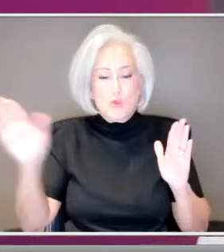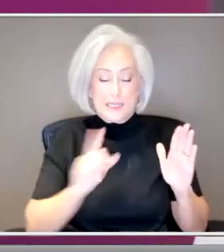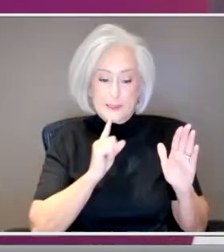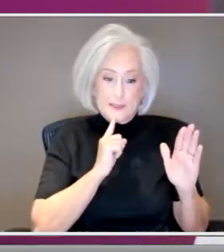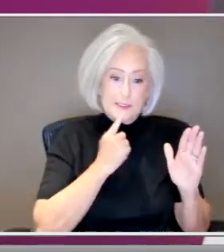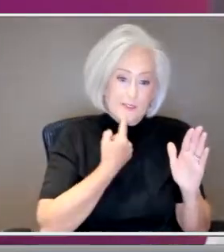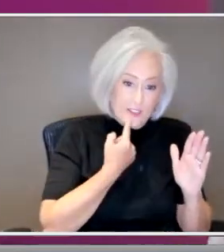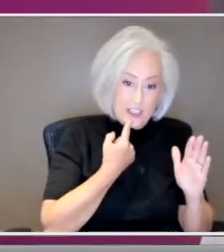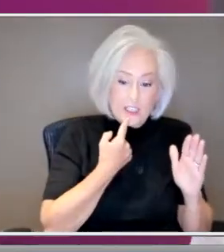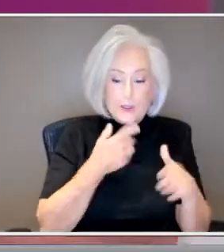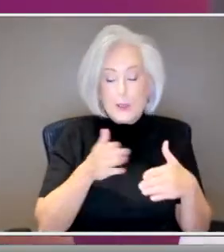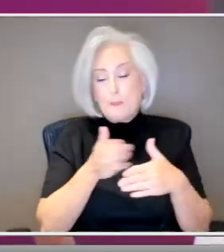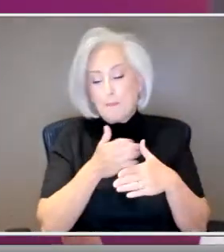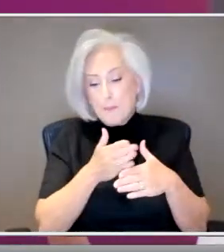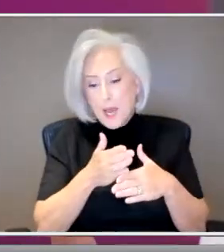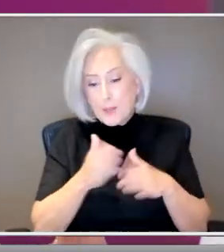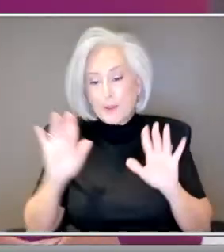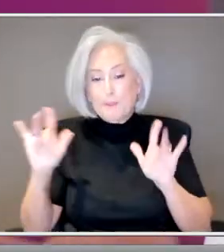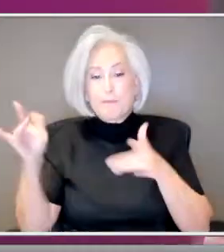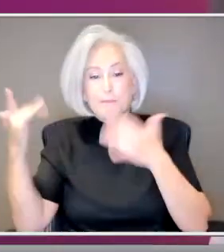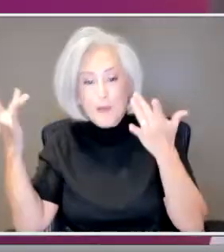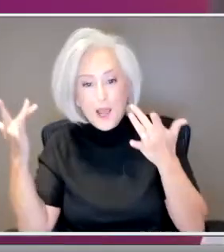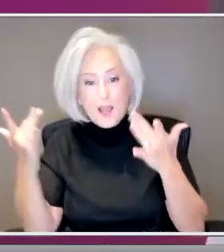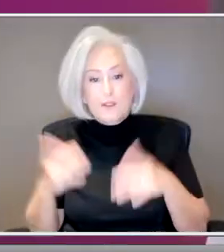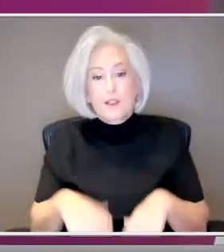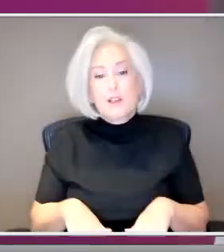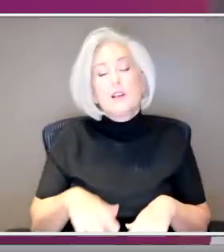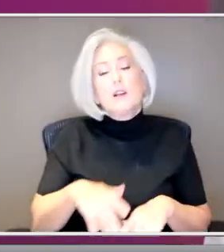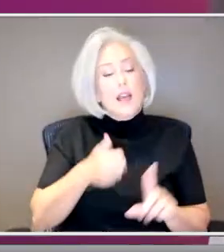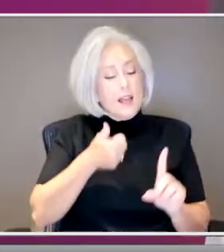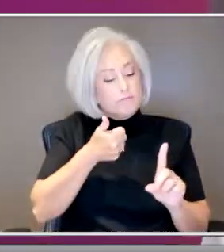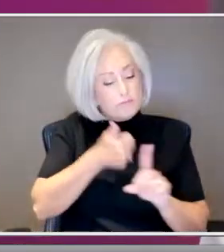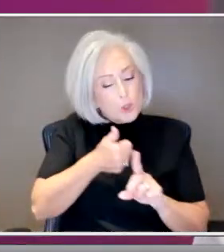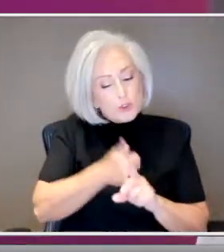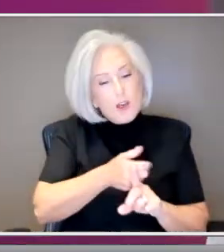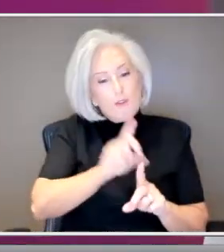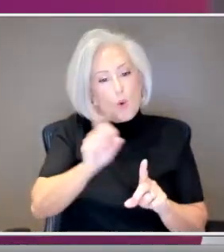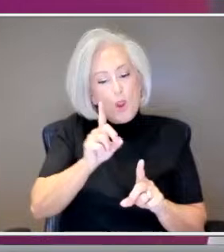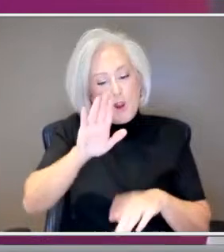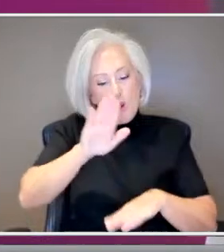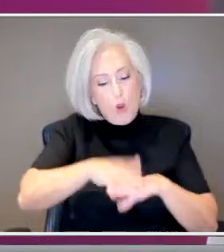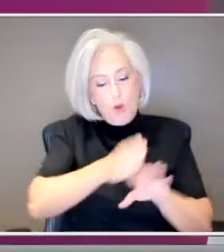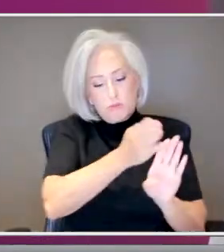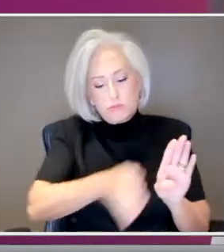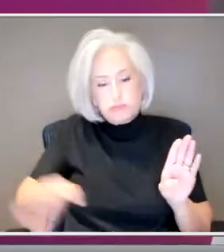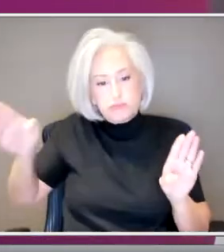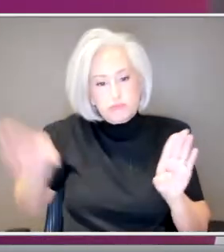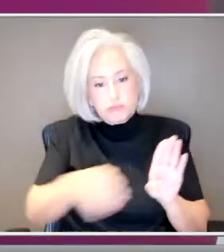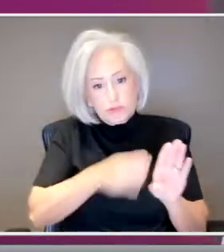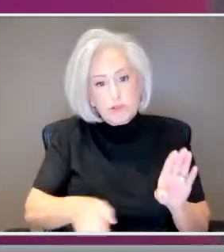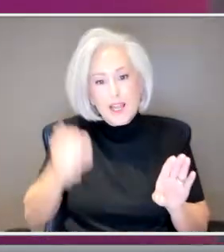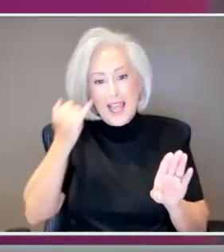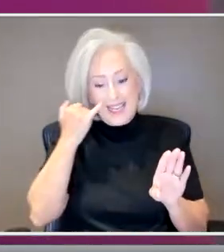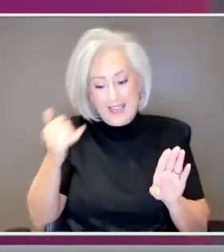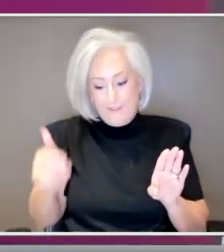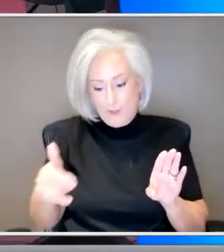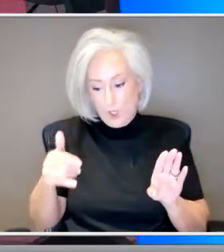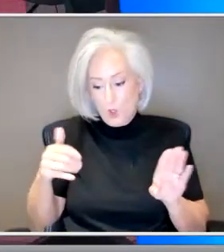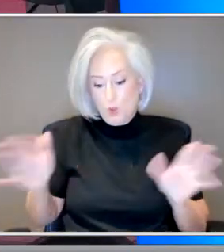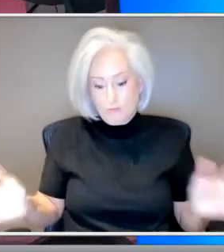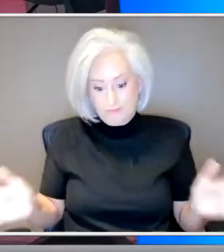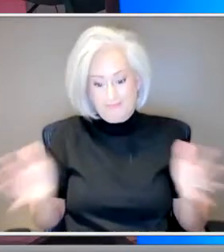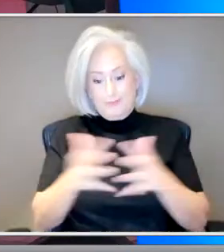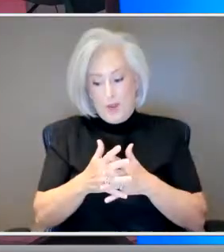moderate, mild? And where are you in that spectrum? And what does that mean if you were to pass this on? Okay, okay.